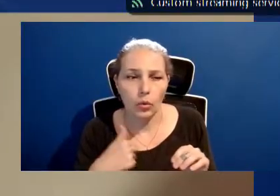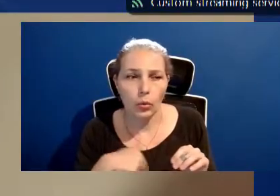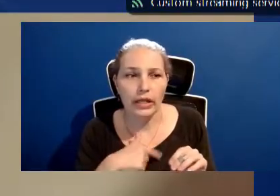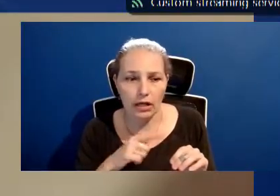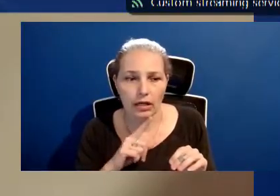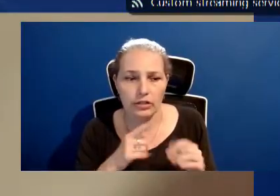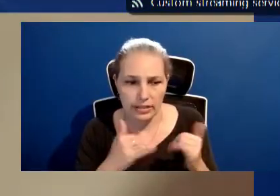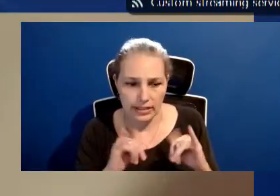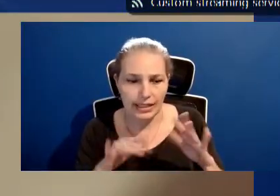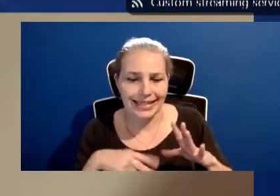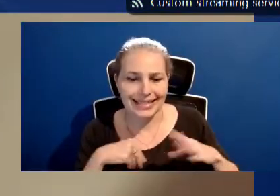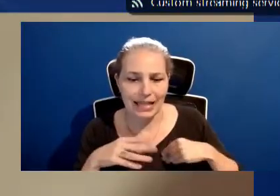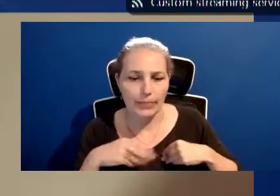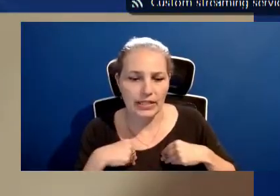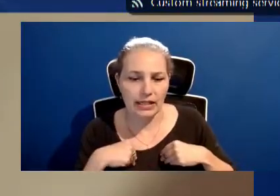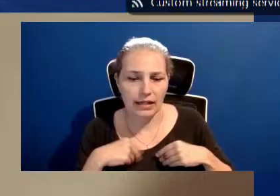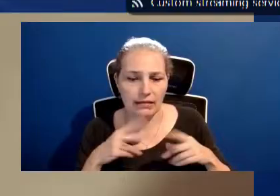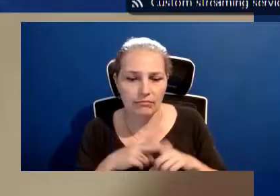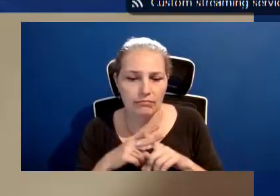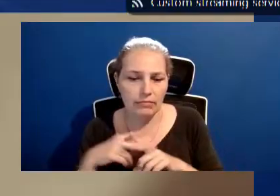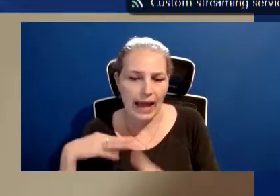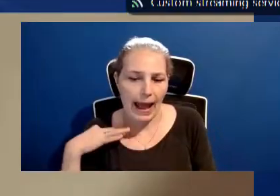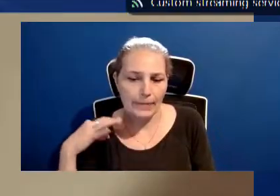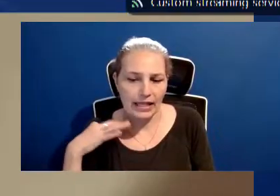accepting applications for solar,